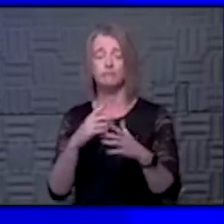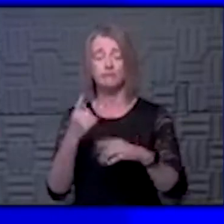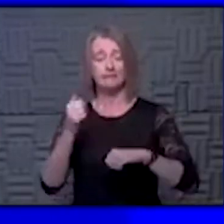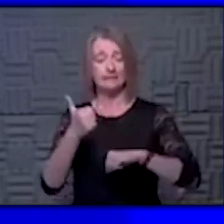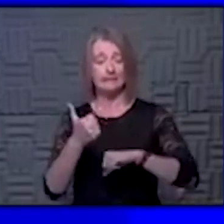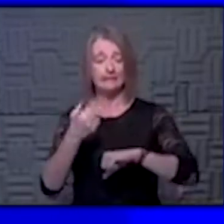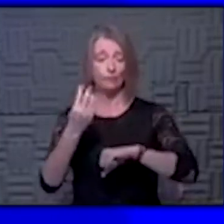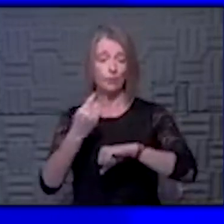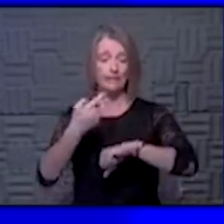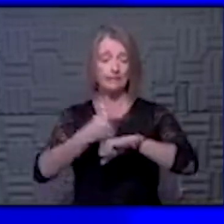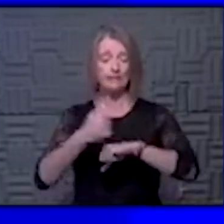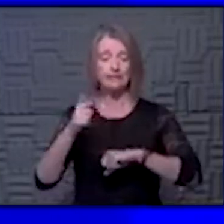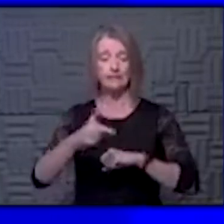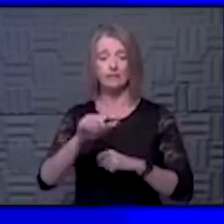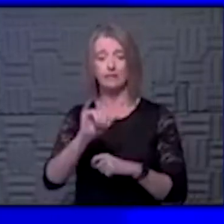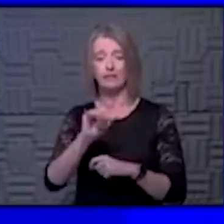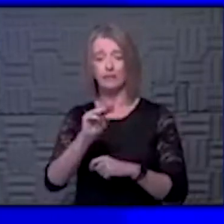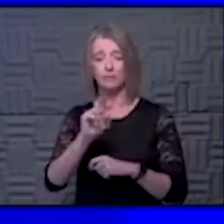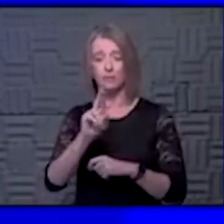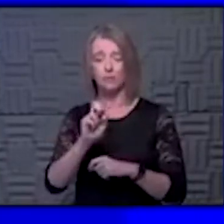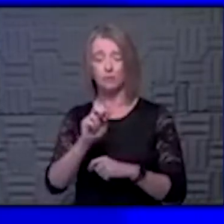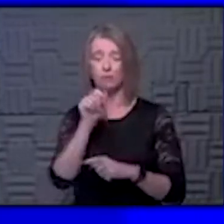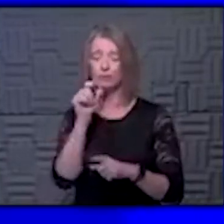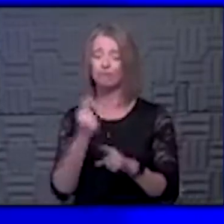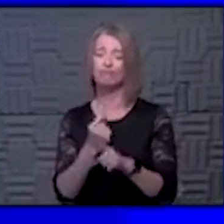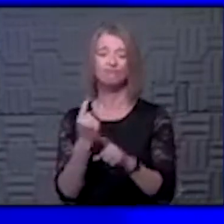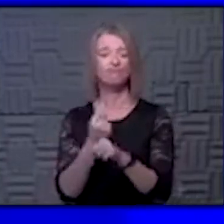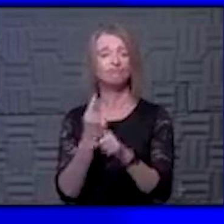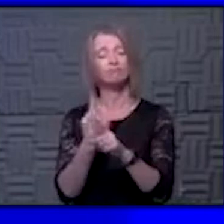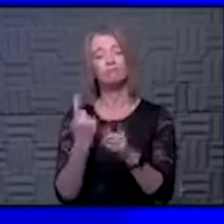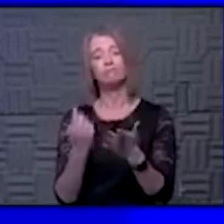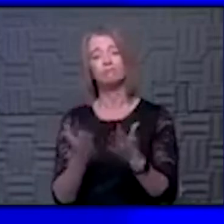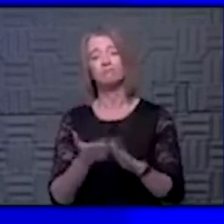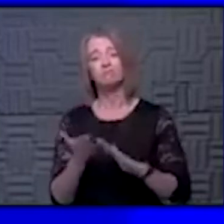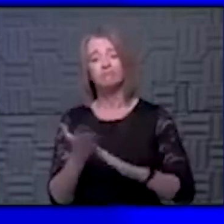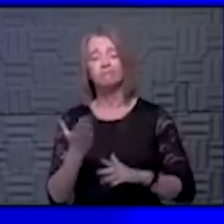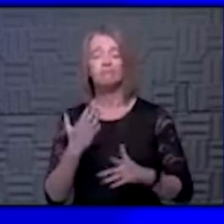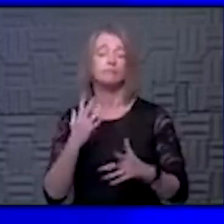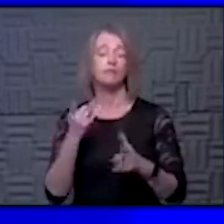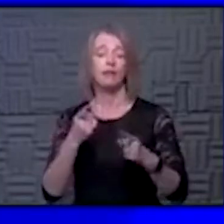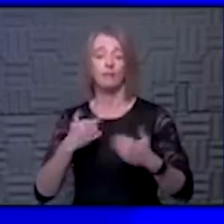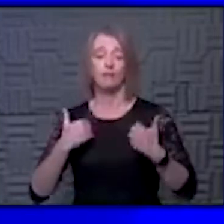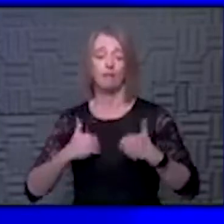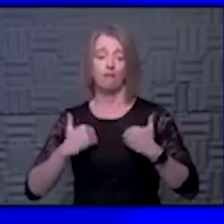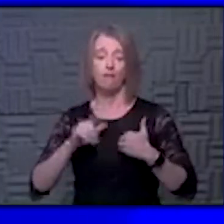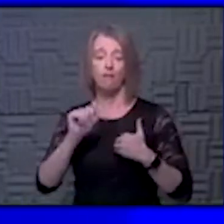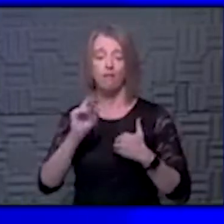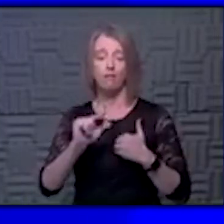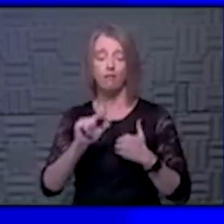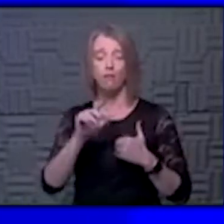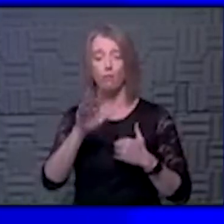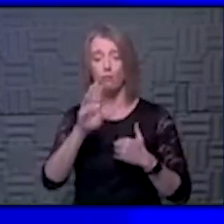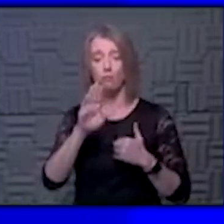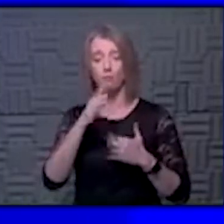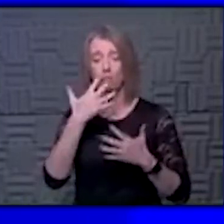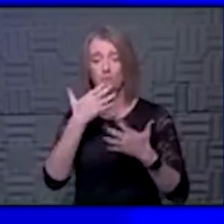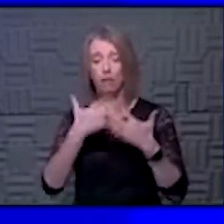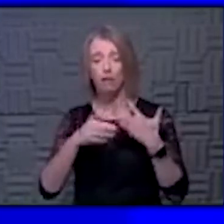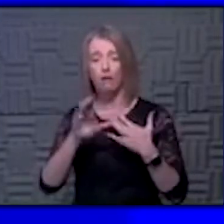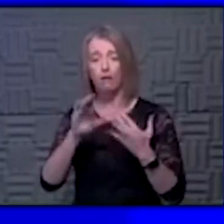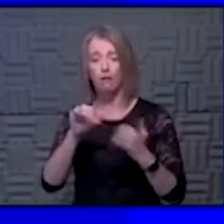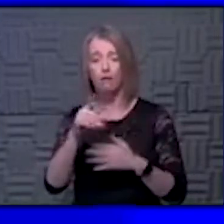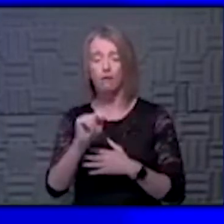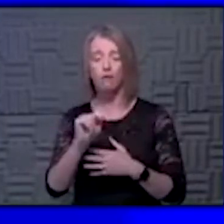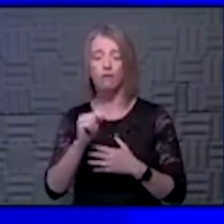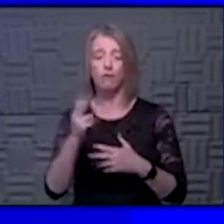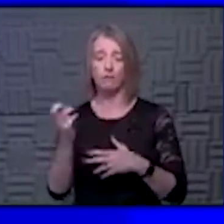initial symptoms when you have that immune dysregulation, those things that occur maybe within the lungs, maybe with blood clotting, they come back with